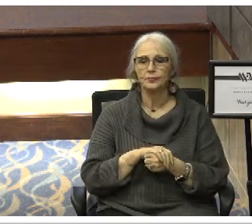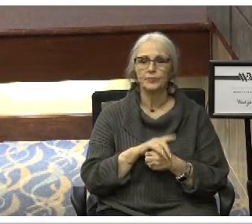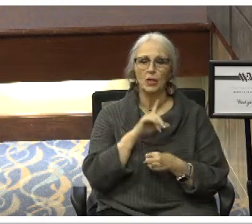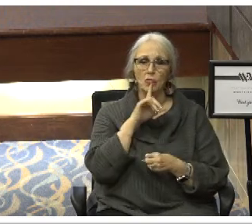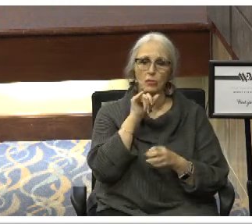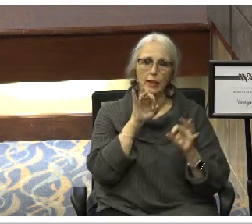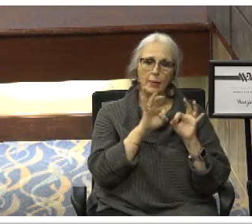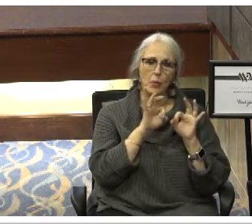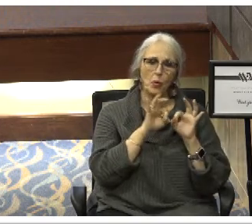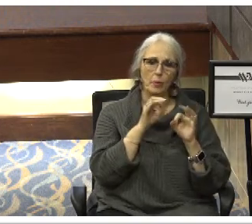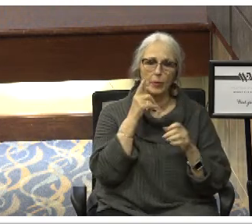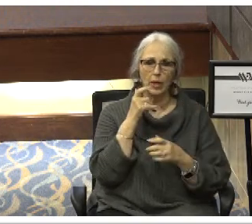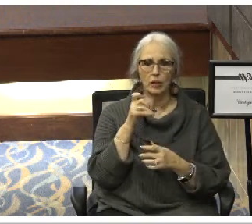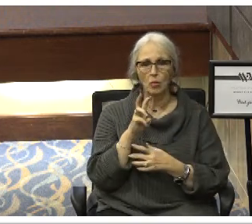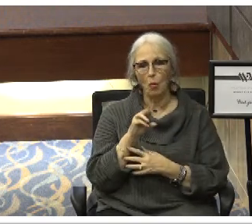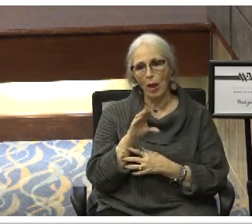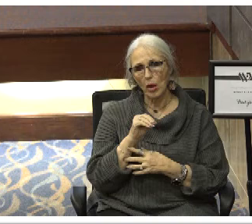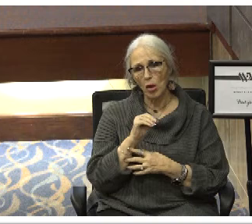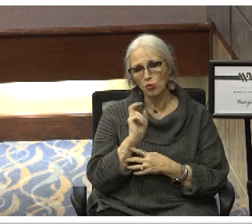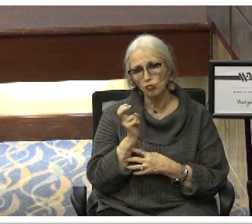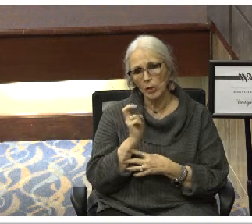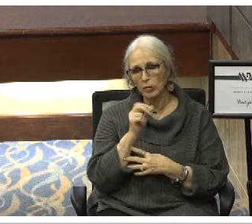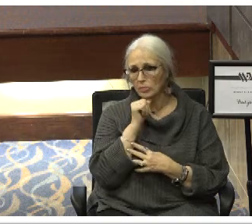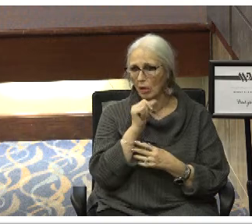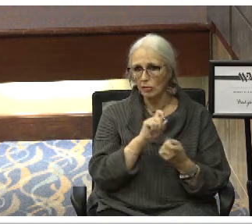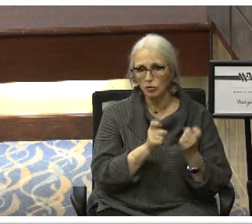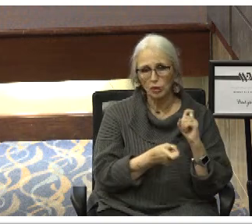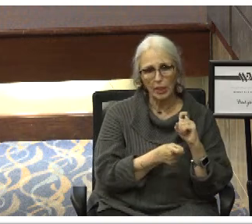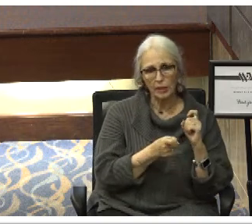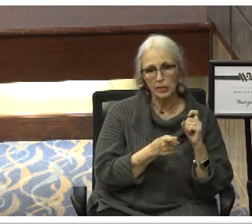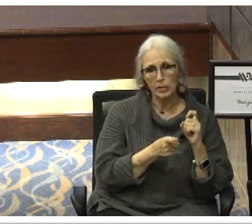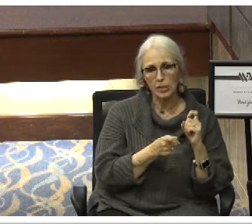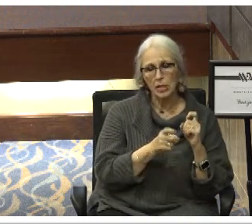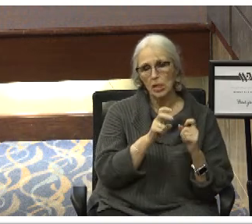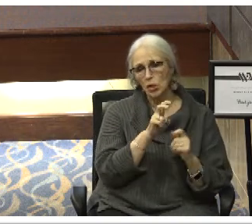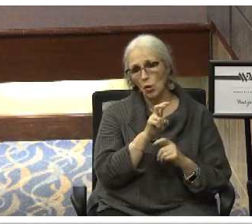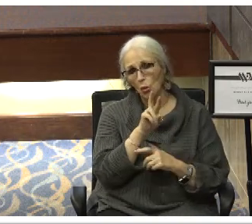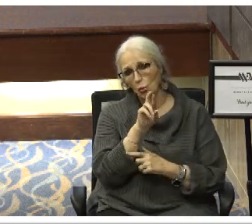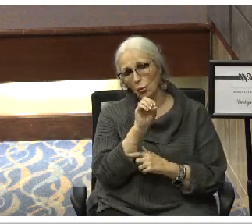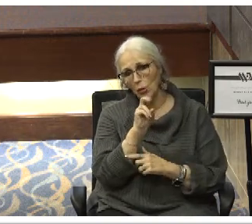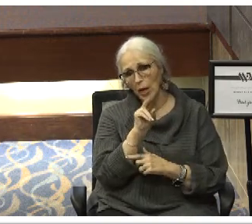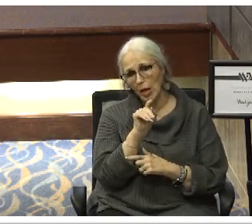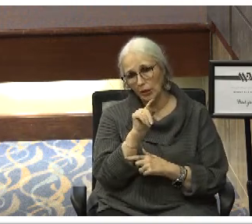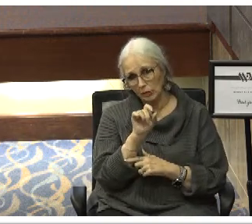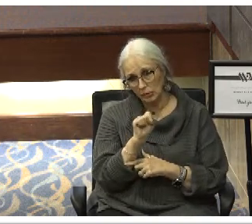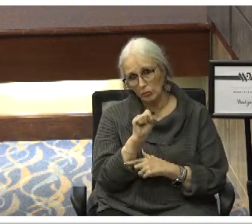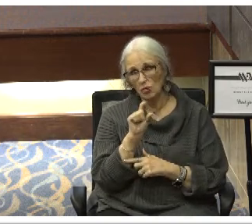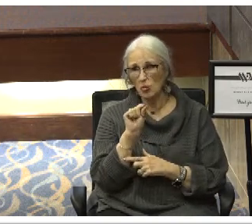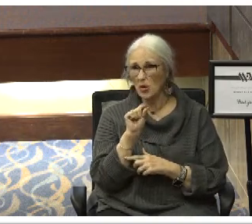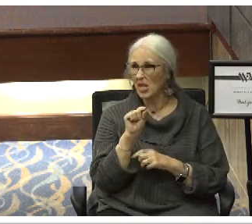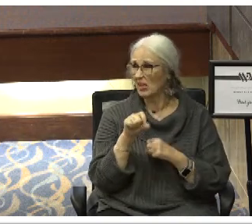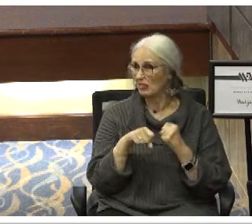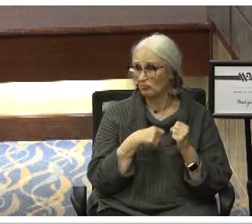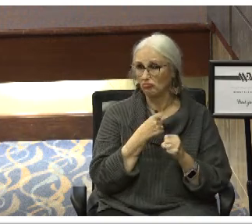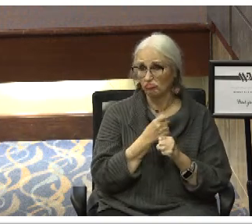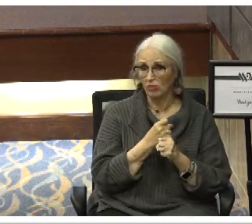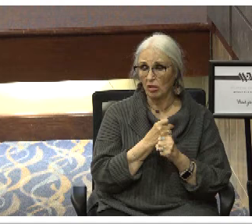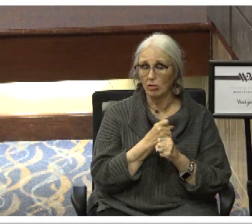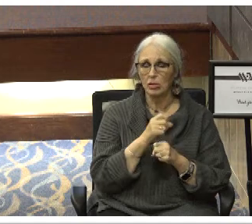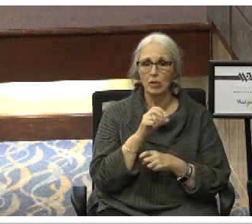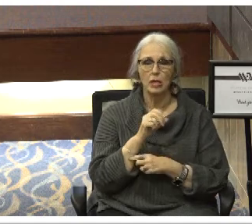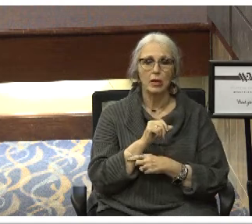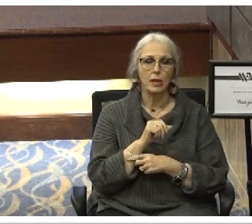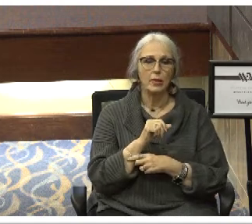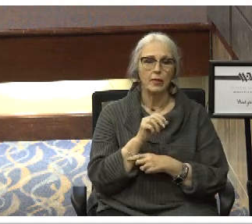relevant because while Waco Transit hasn't changed their transit routes in over 20 years, the underlying network